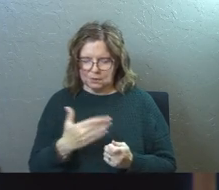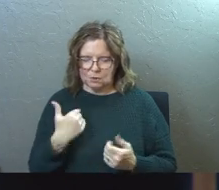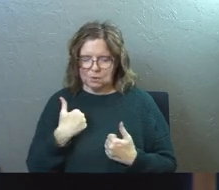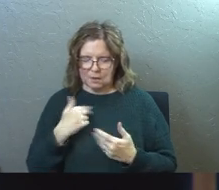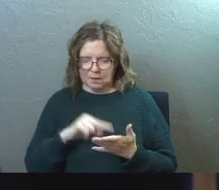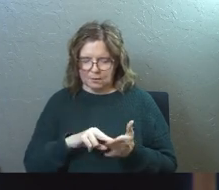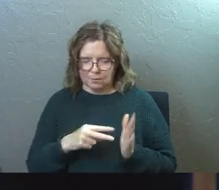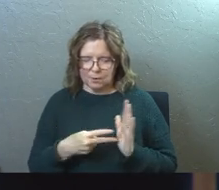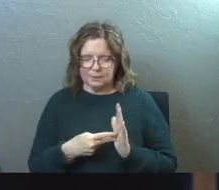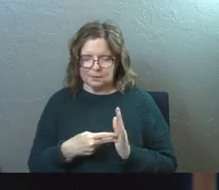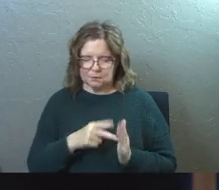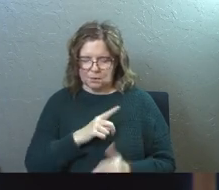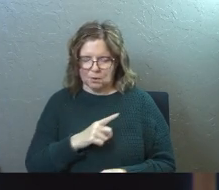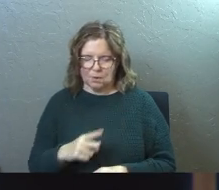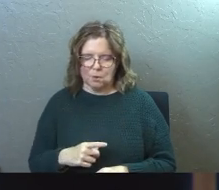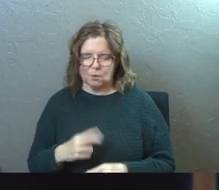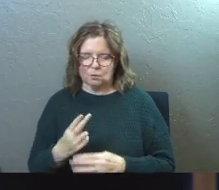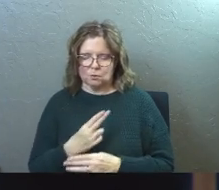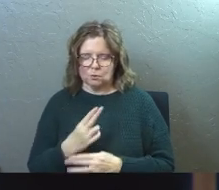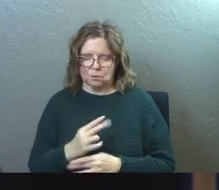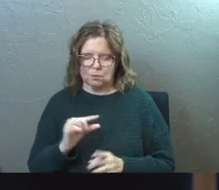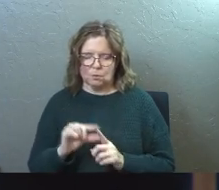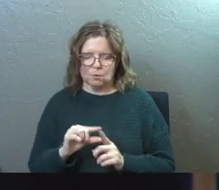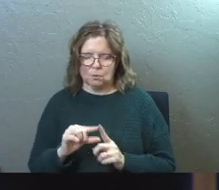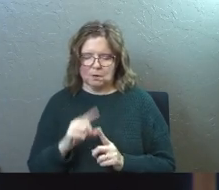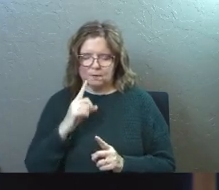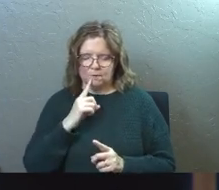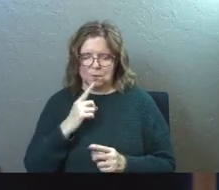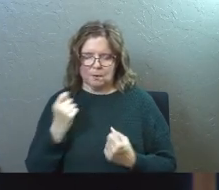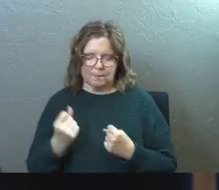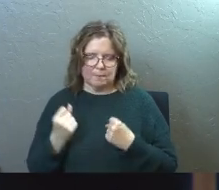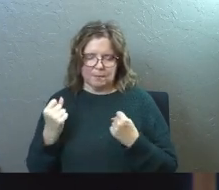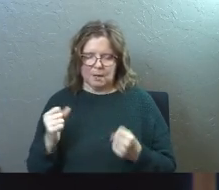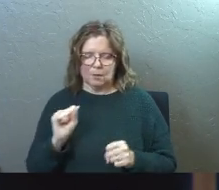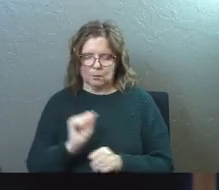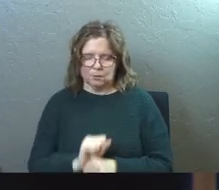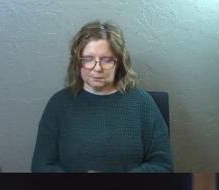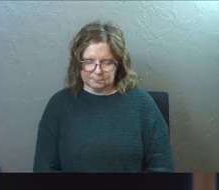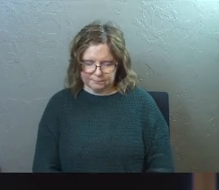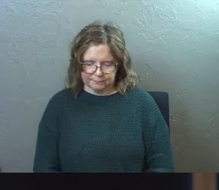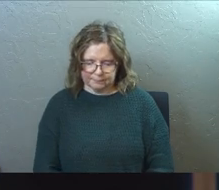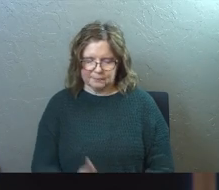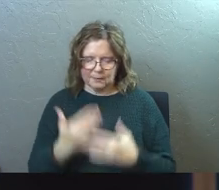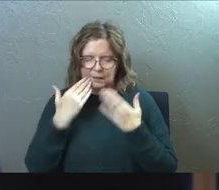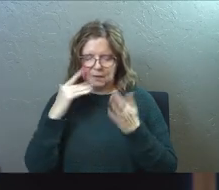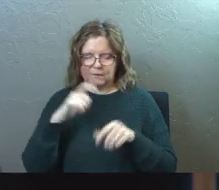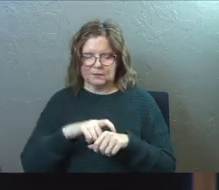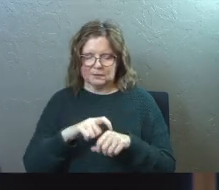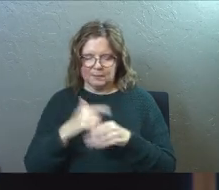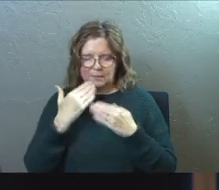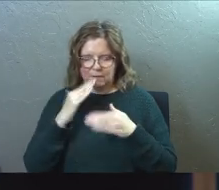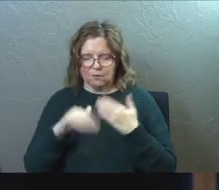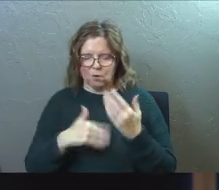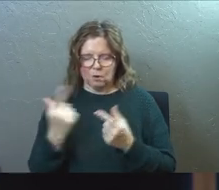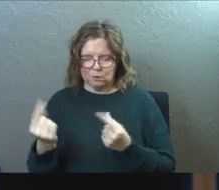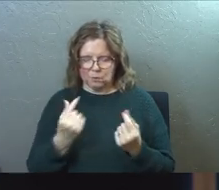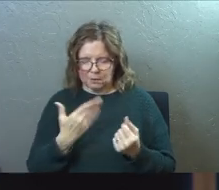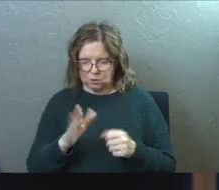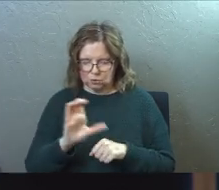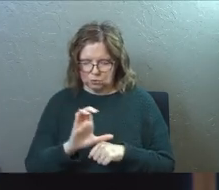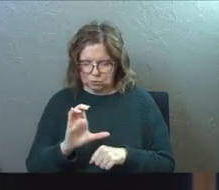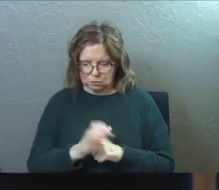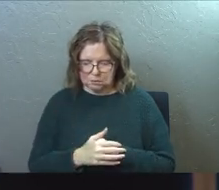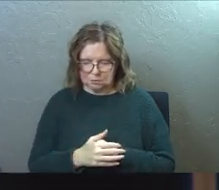that you've got purpose behind it, Lord. And you're going to use those words for mighty works, God. Jesus, we thank you for this time. God, we thank you for all that you're doing here in our